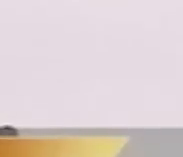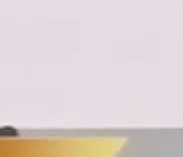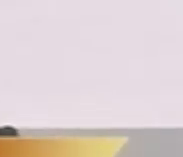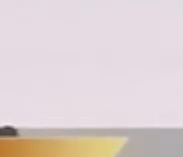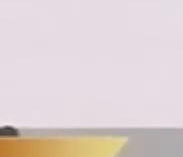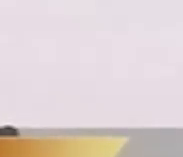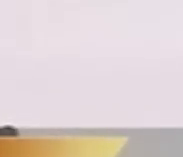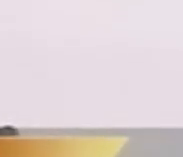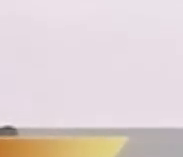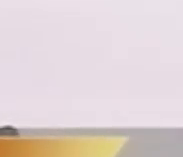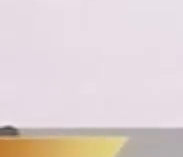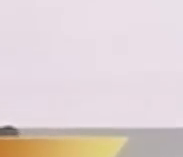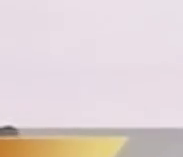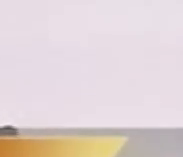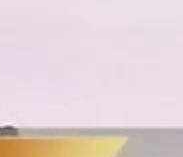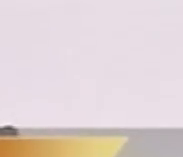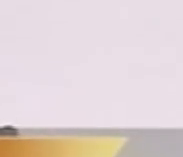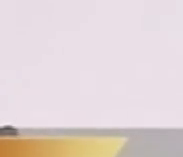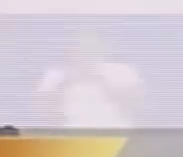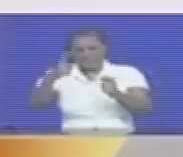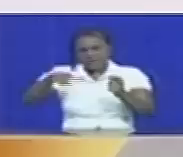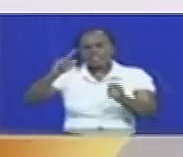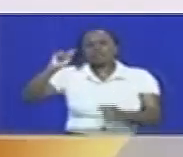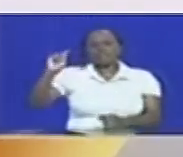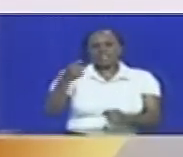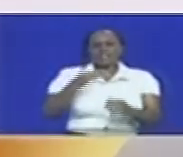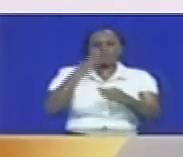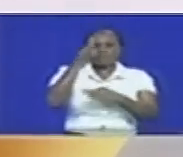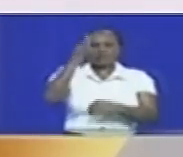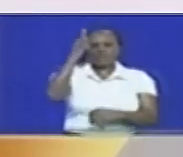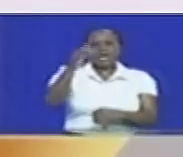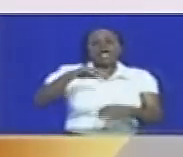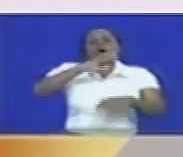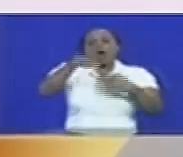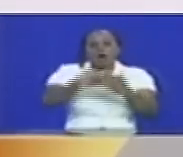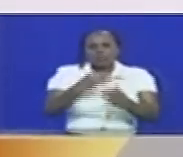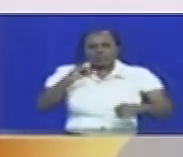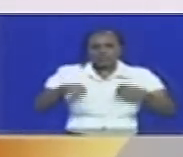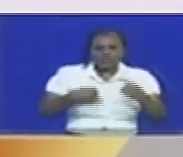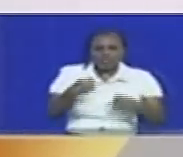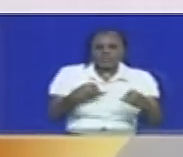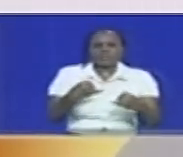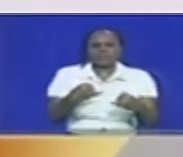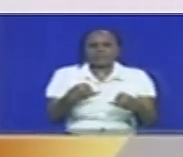to transforming the lives of Kenyans in the coming years. Let us all join hands on this journey.